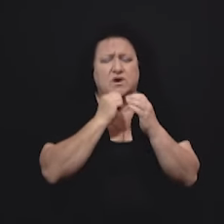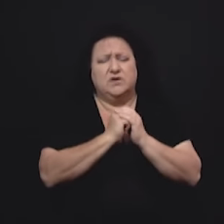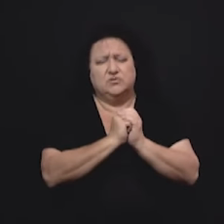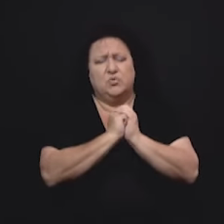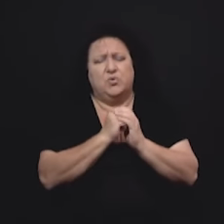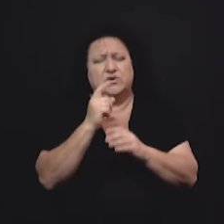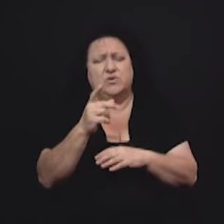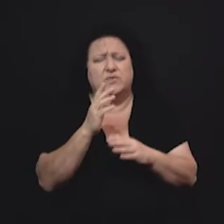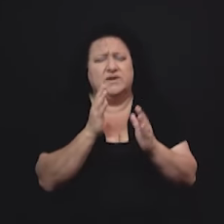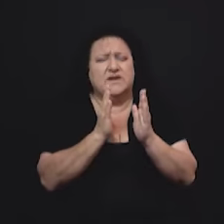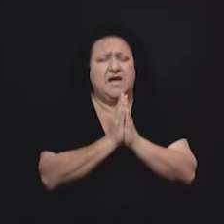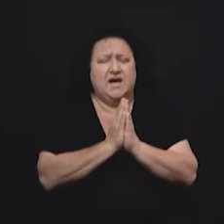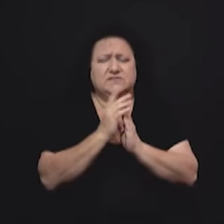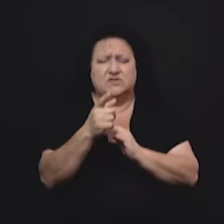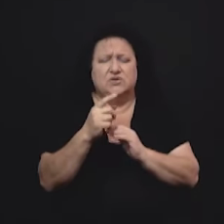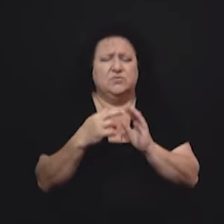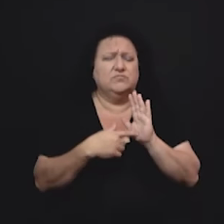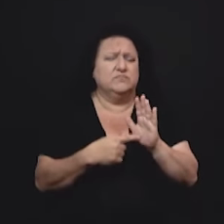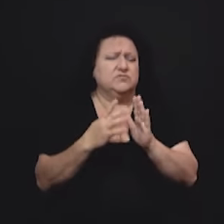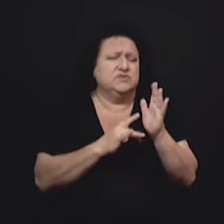Amen. Amen. Would you stand with me?